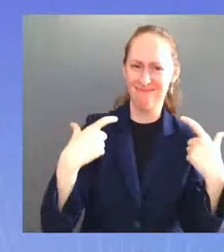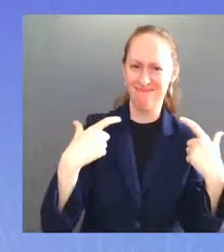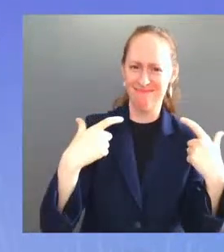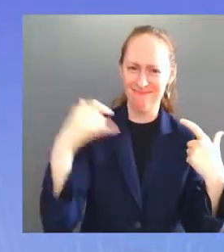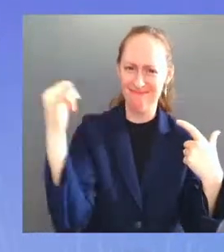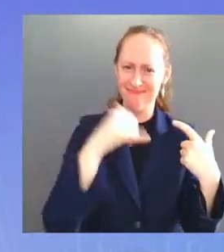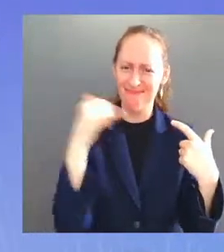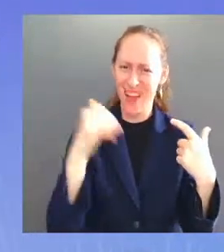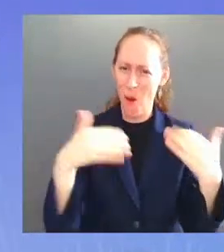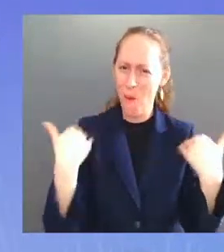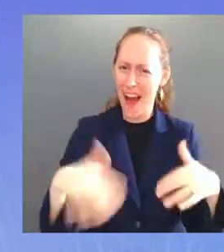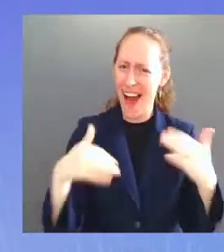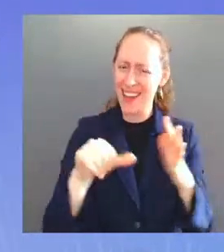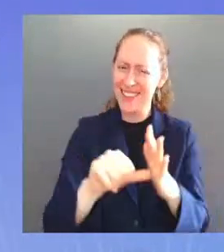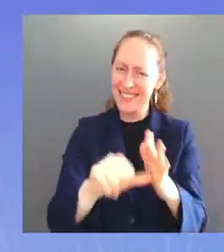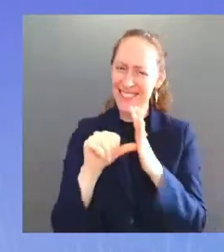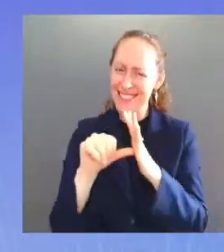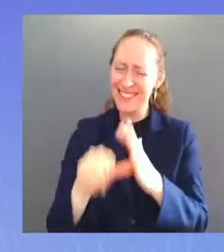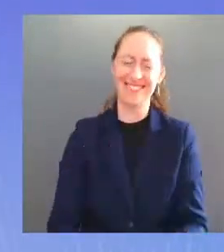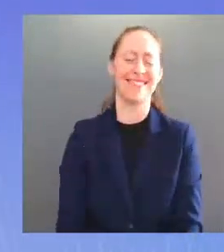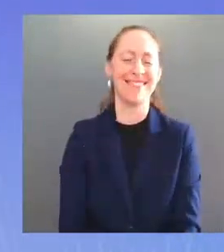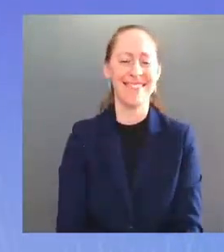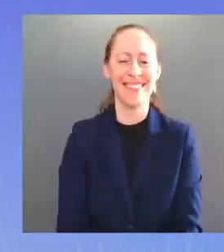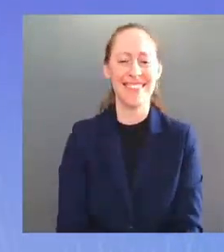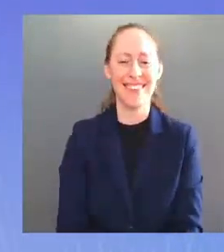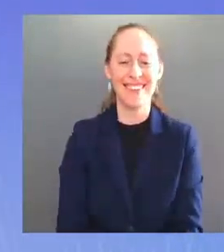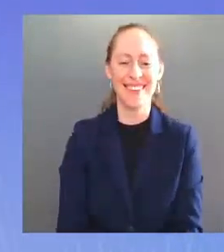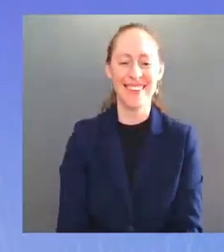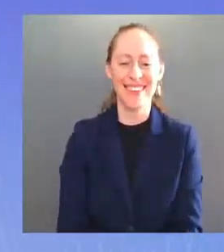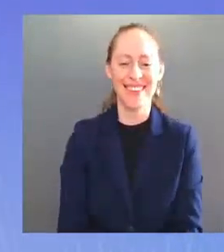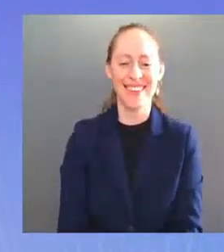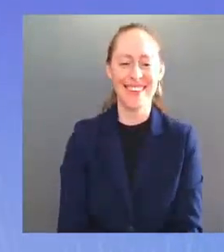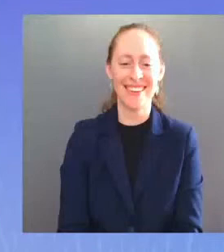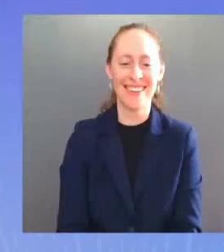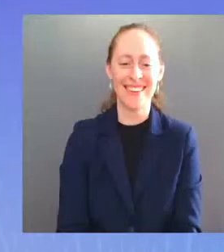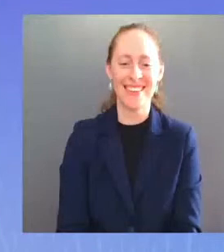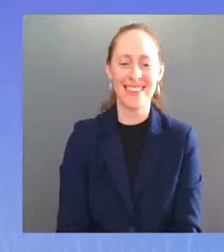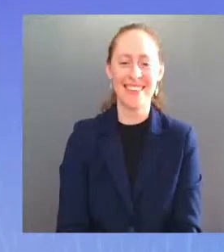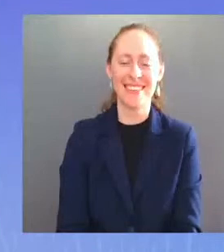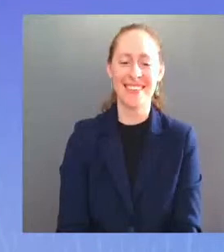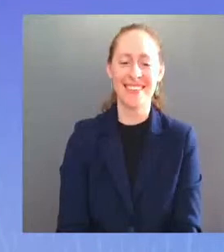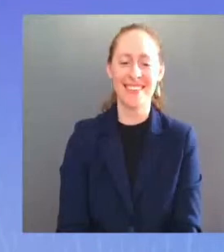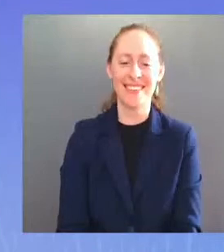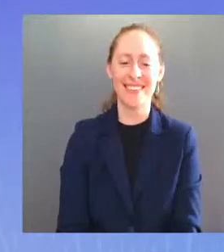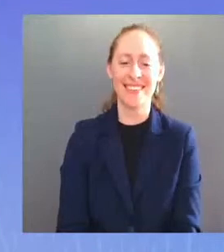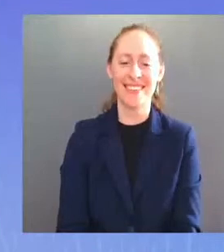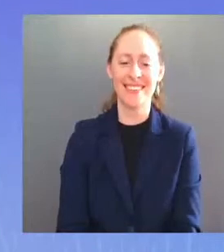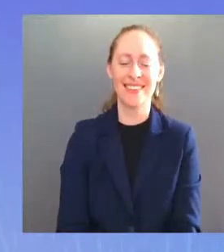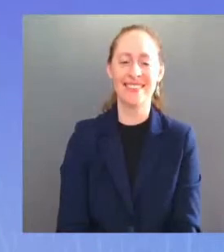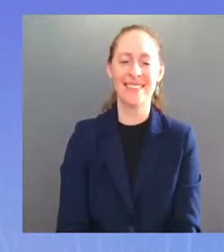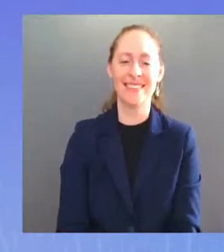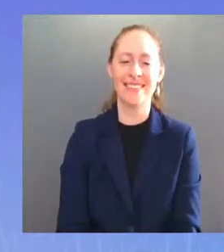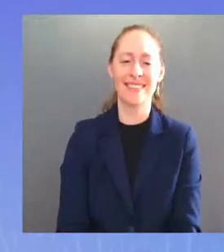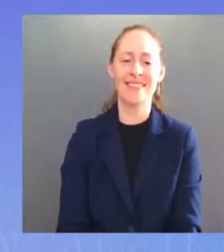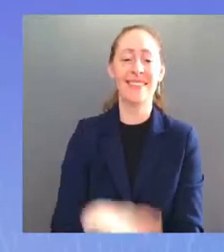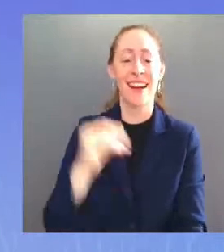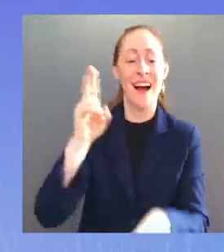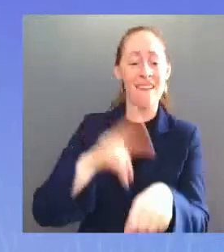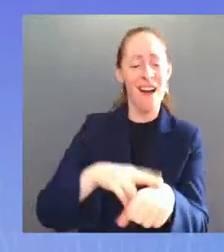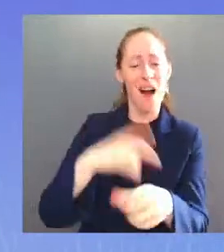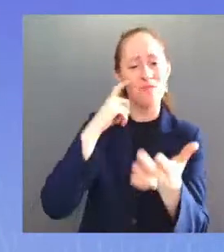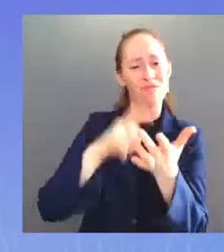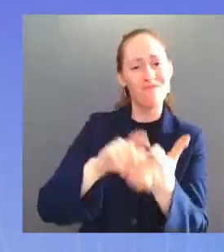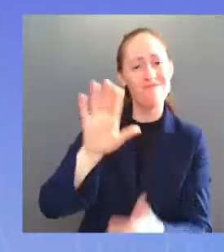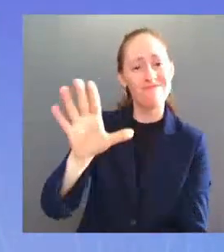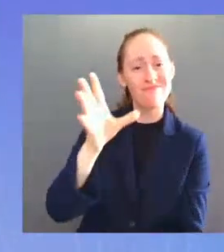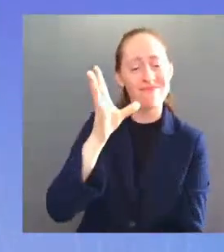Thank you, bud. Thank you, thank you, thank you. And of course, her parents, Johnny and Elroy Brown. Johnny, all